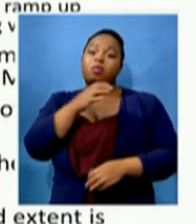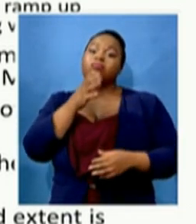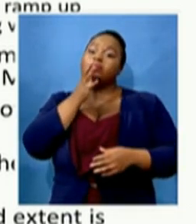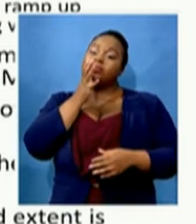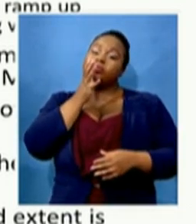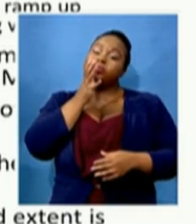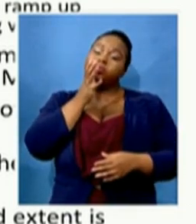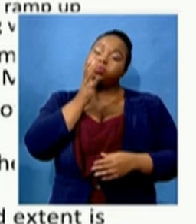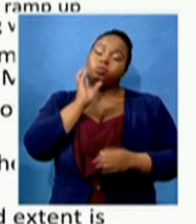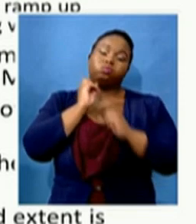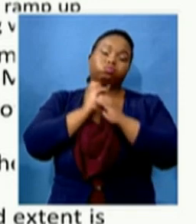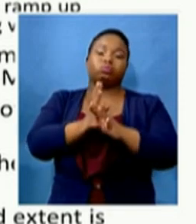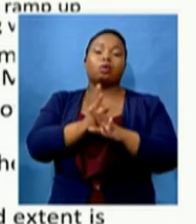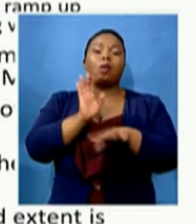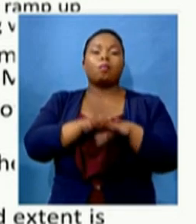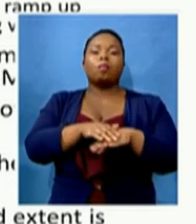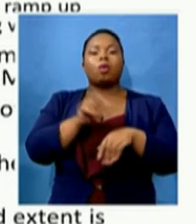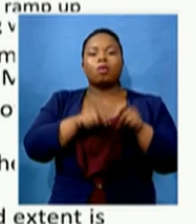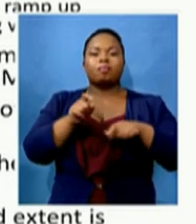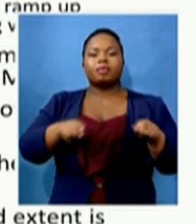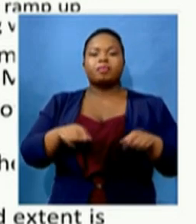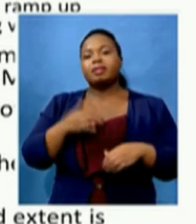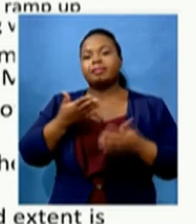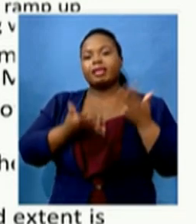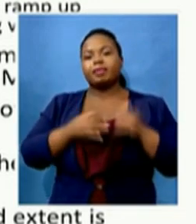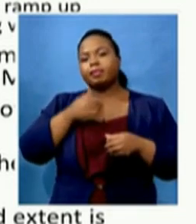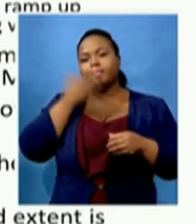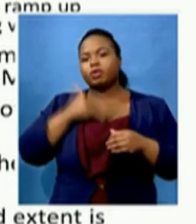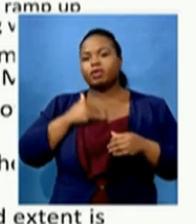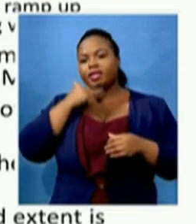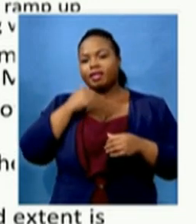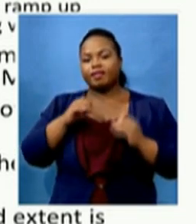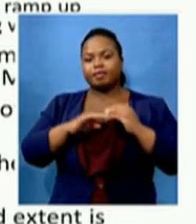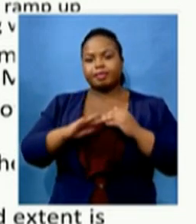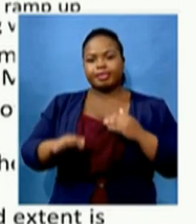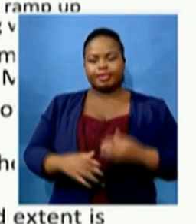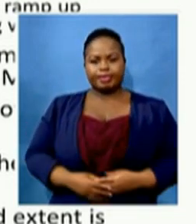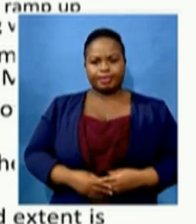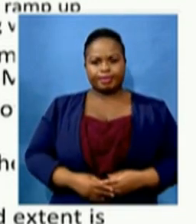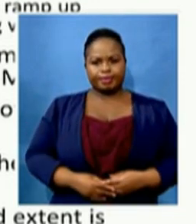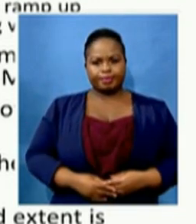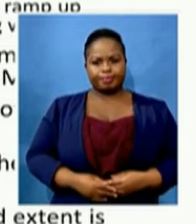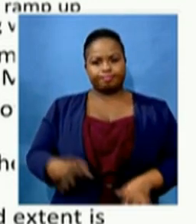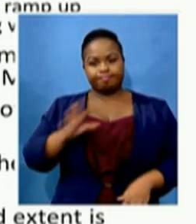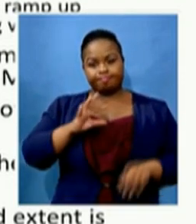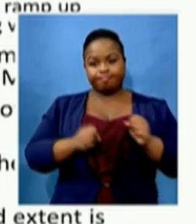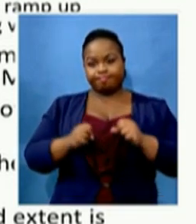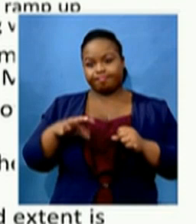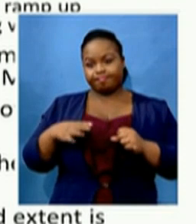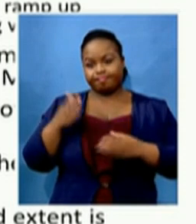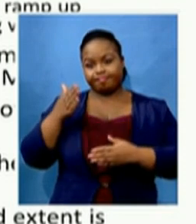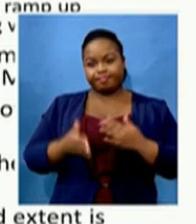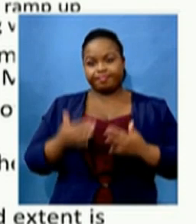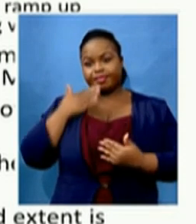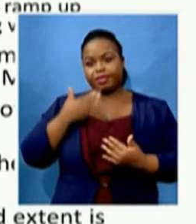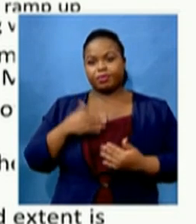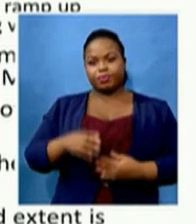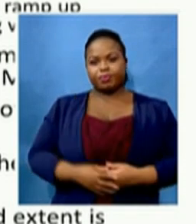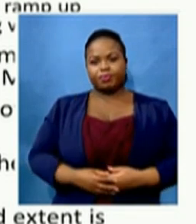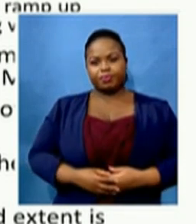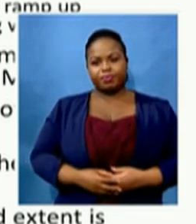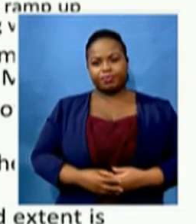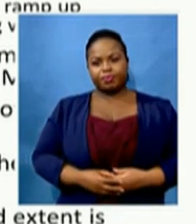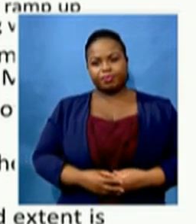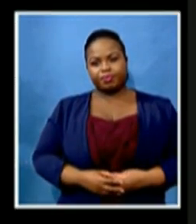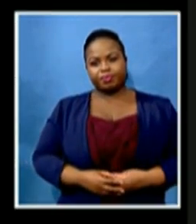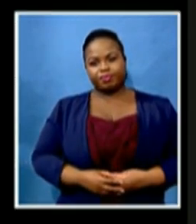occur is uncertain. And I'll wrap up there, and thank you for listening. Thank you. Thank you, Juliet. Thank you for trying